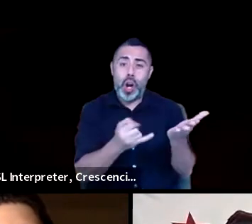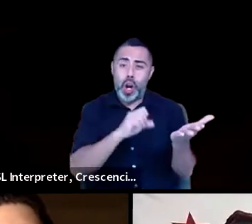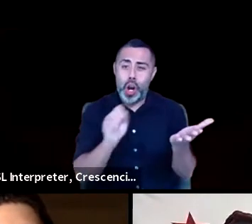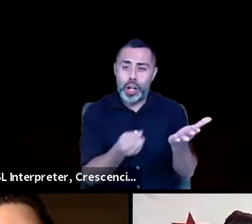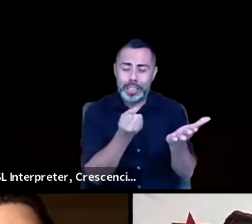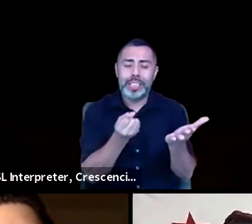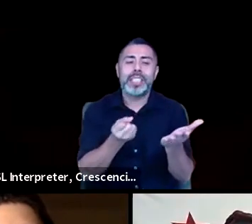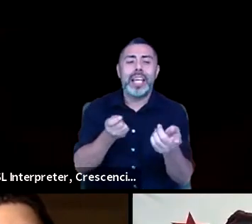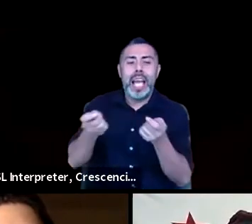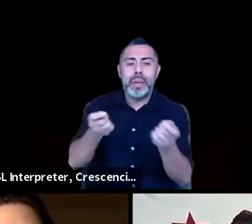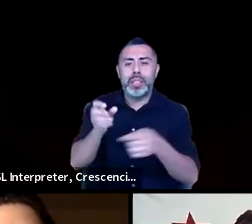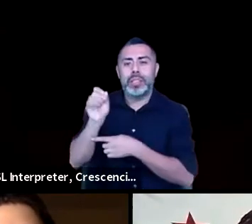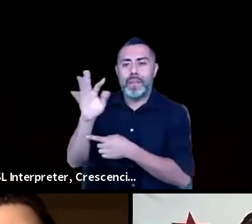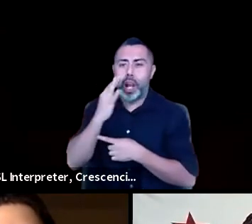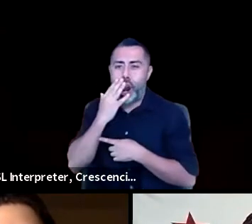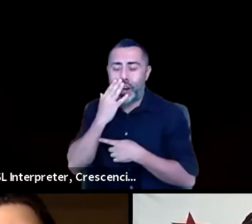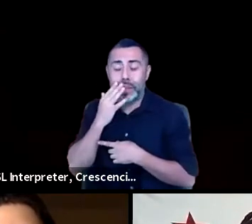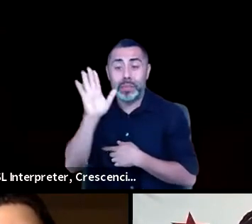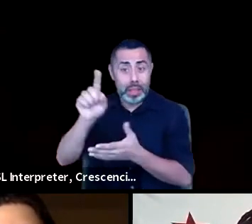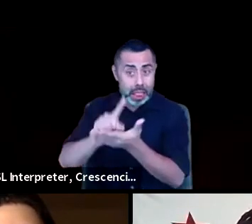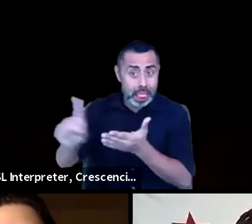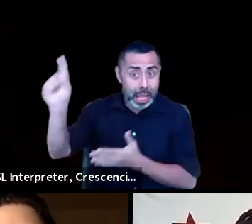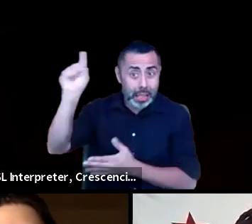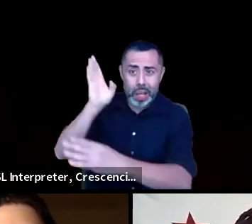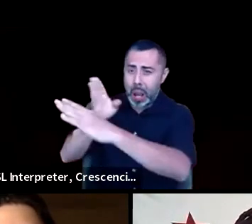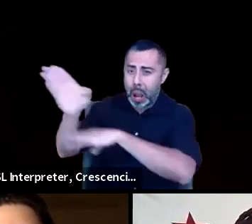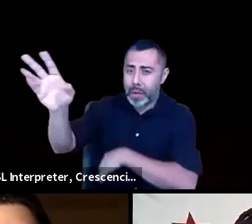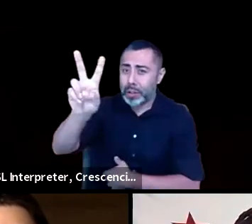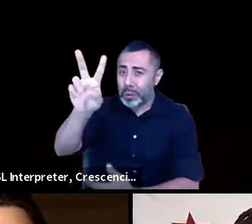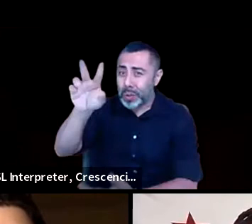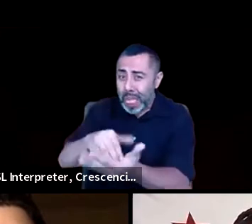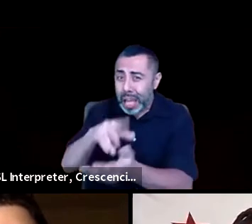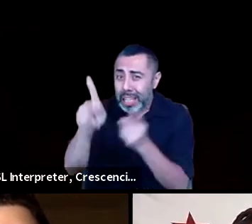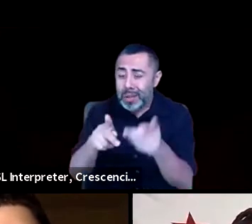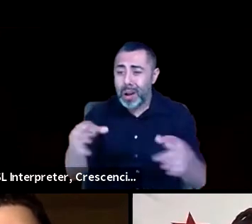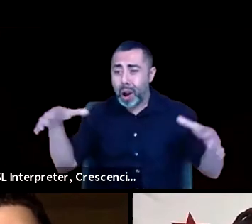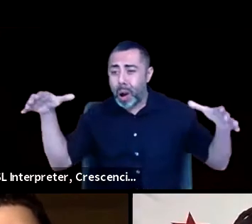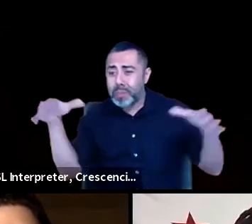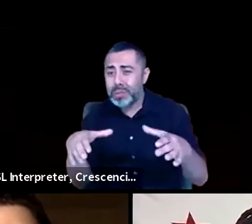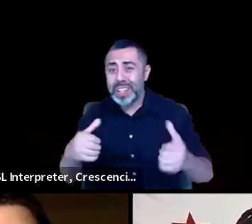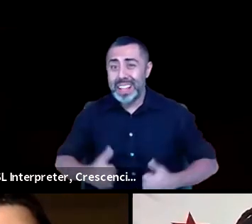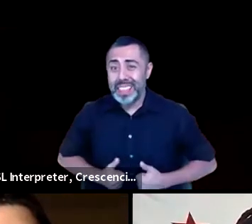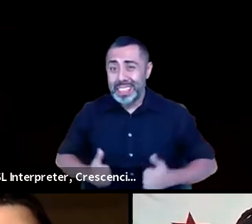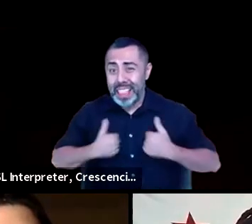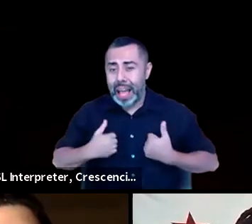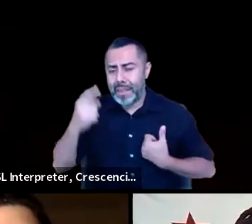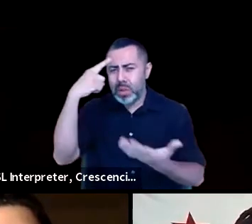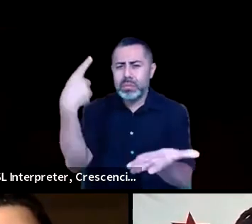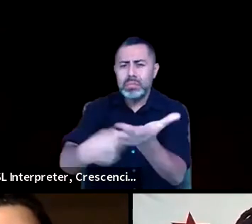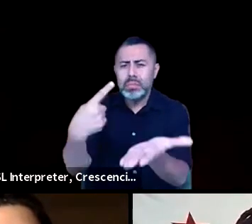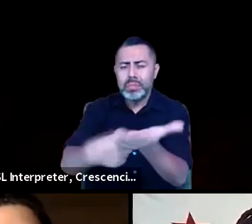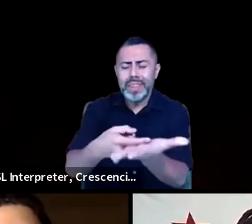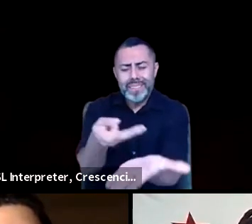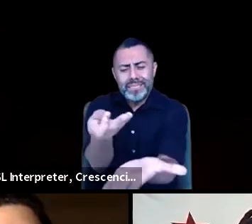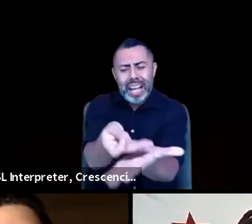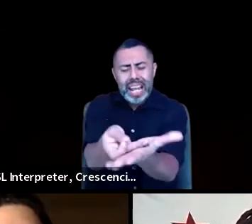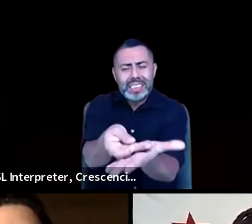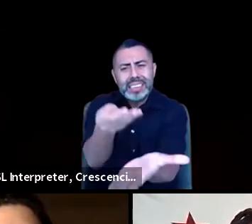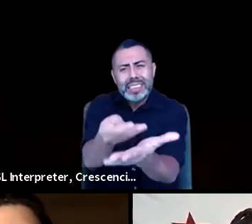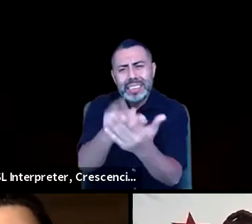over 2,000 folks join us live for our conversation on financial strategies with Amy Smith. if